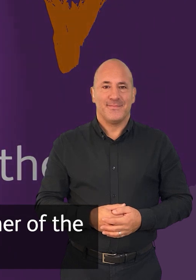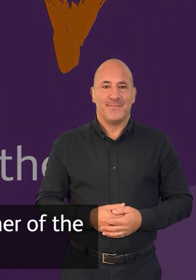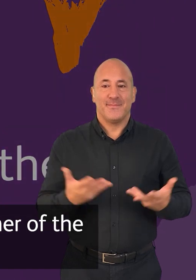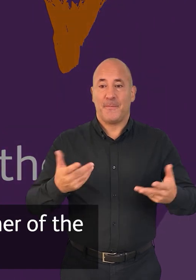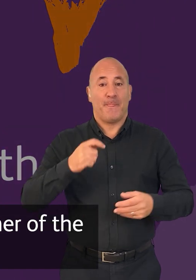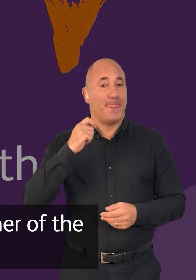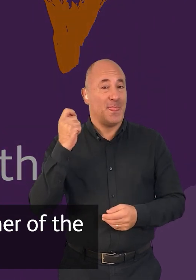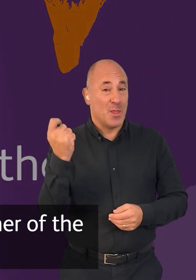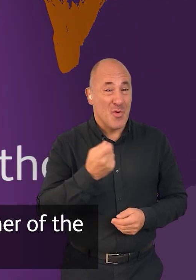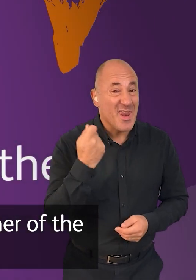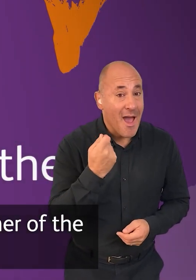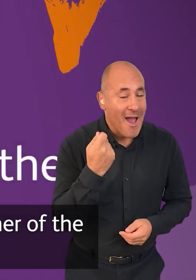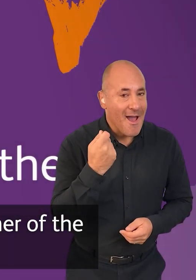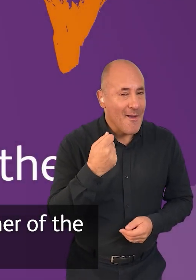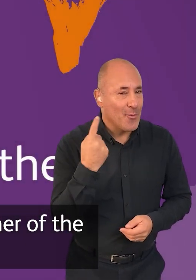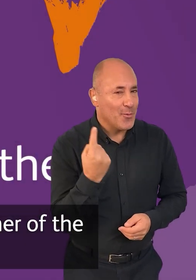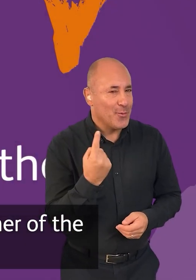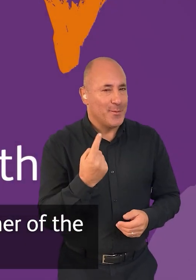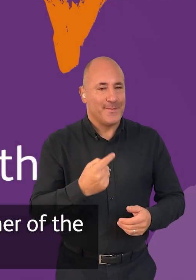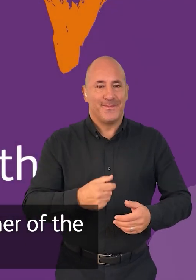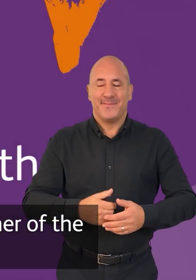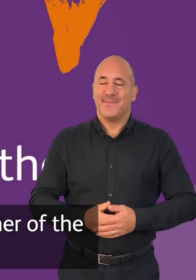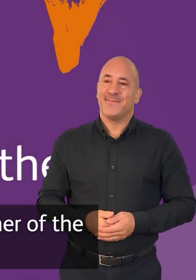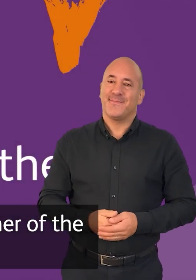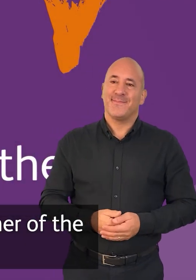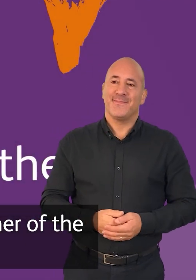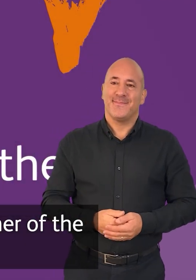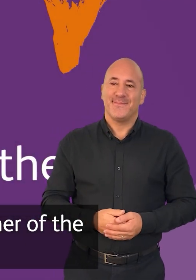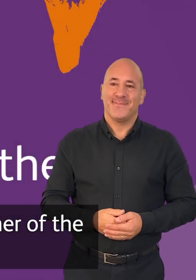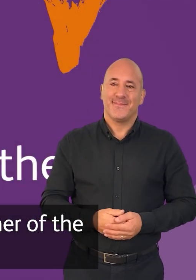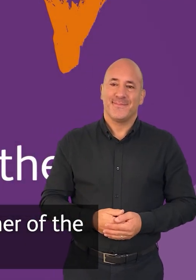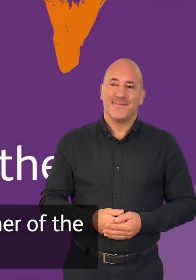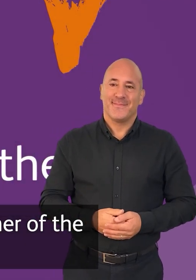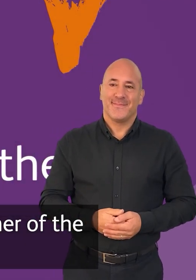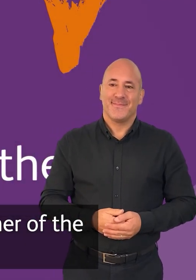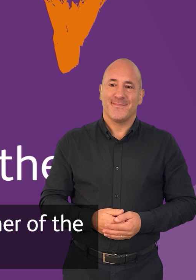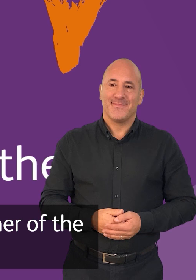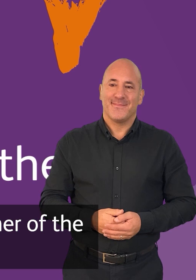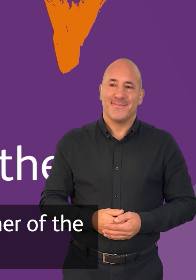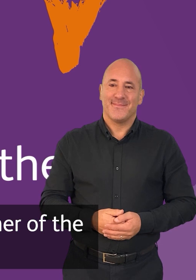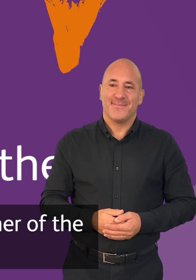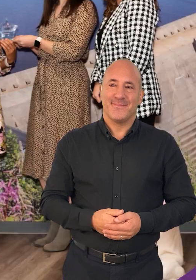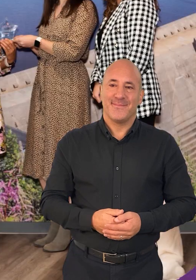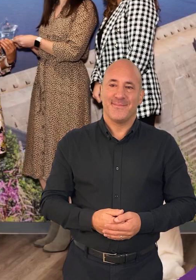And the winner of Community Partner of the Year is